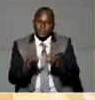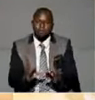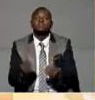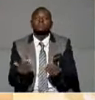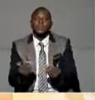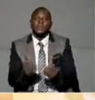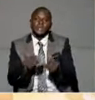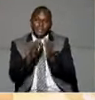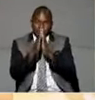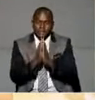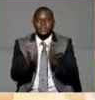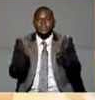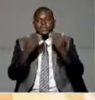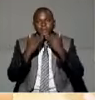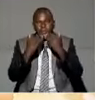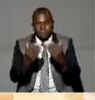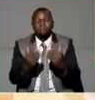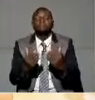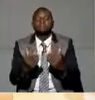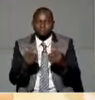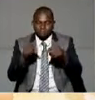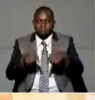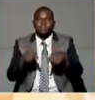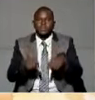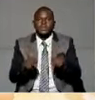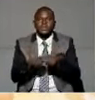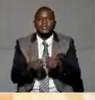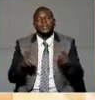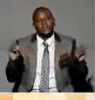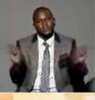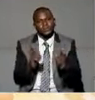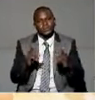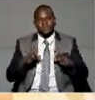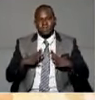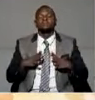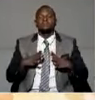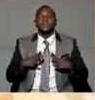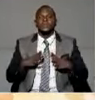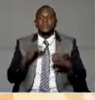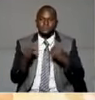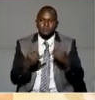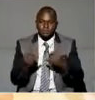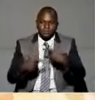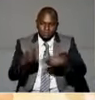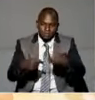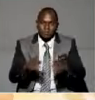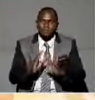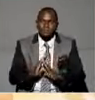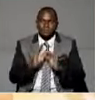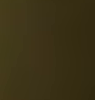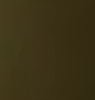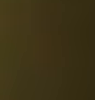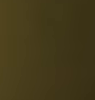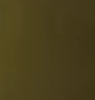on Sunday. Thank you so much for this, and we'll take yet another short break, but News Tonight continues after that. Stay with us.